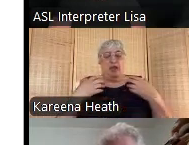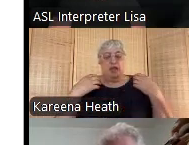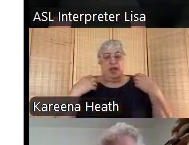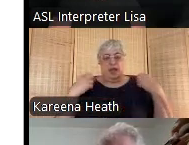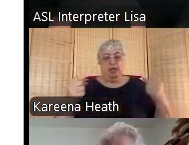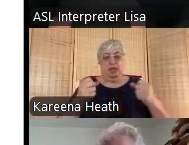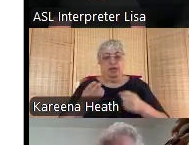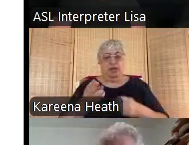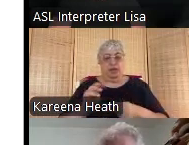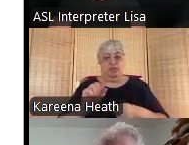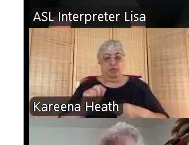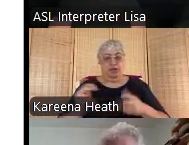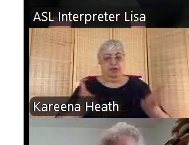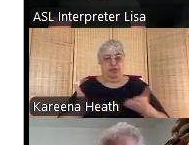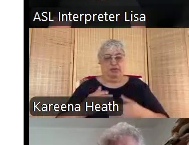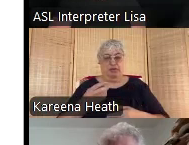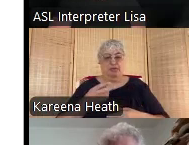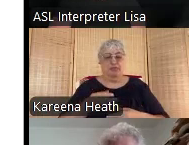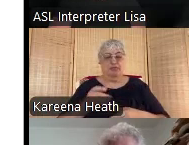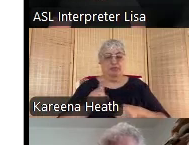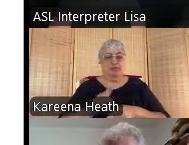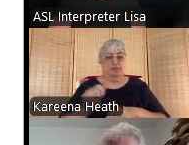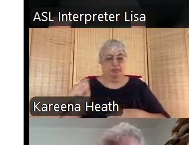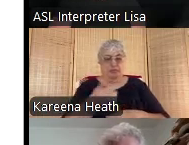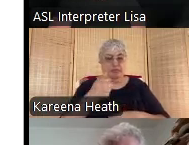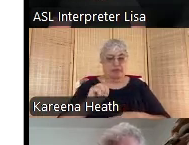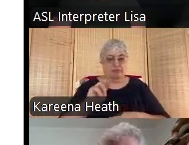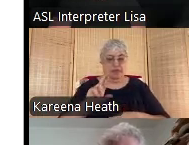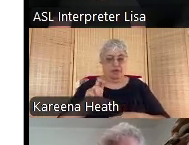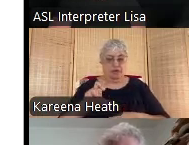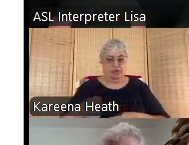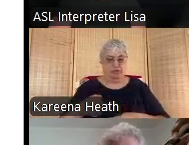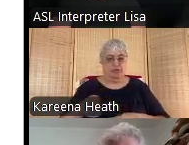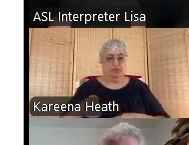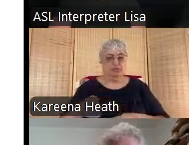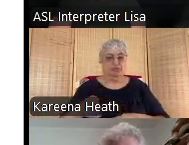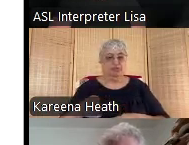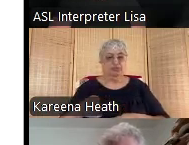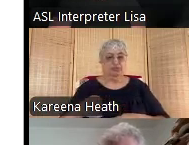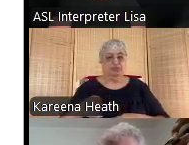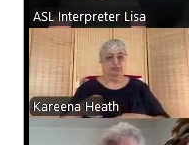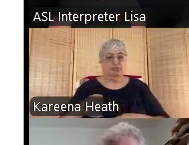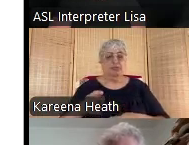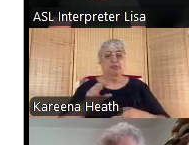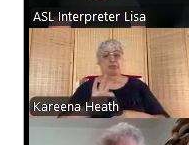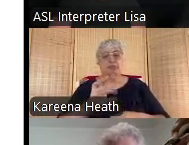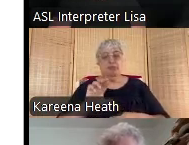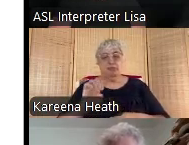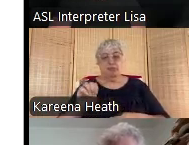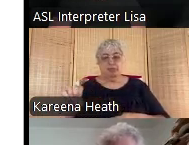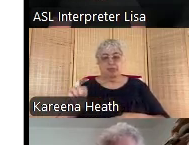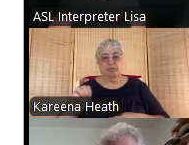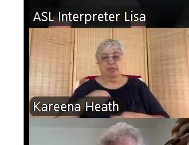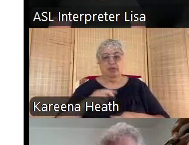professionals, such as yourself. We will be having these in March. And these are free trainings. We have one